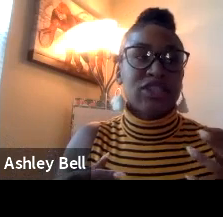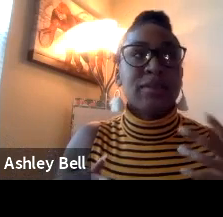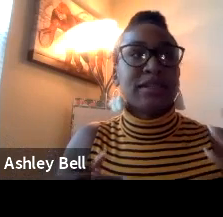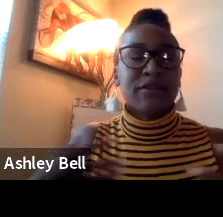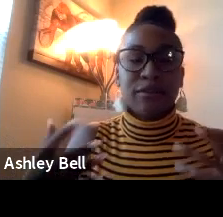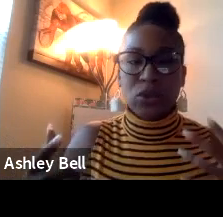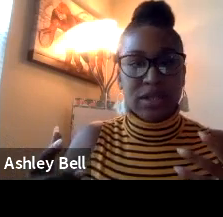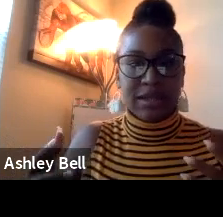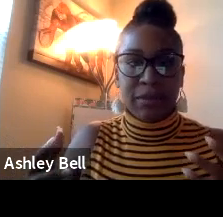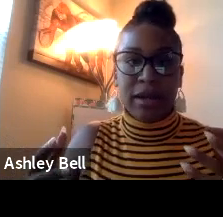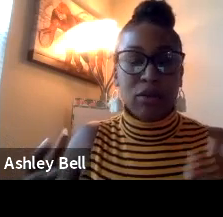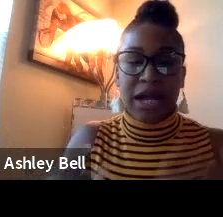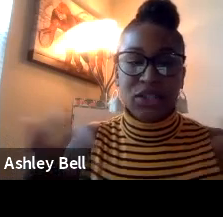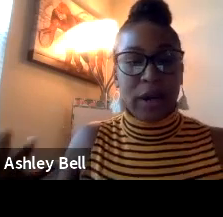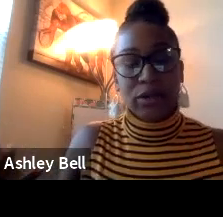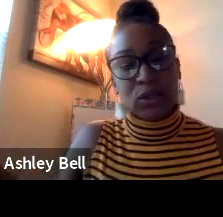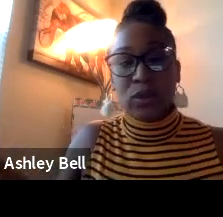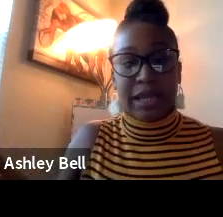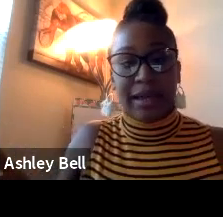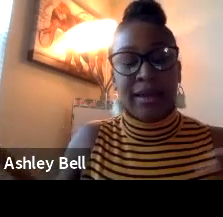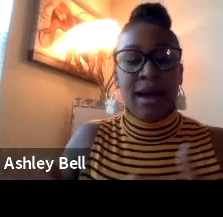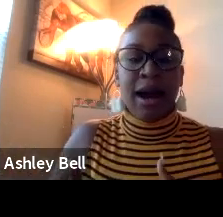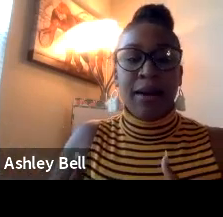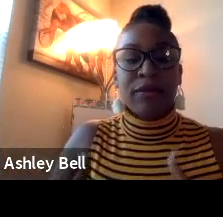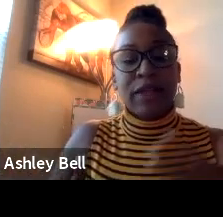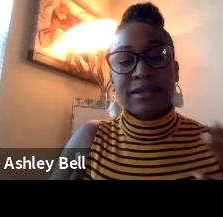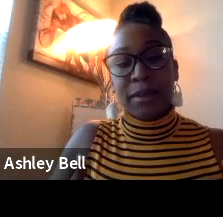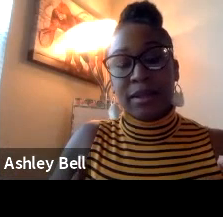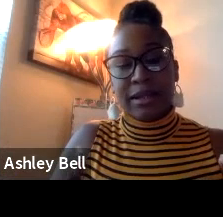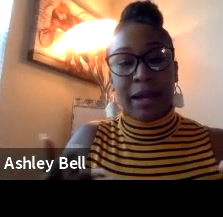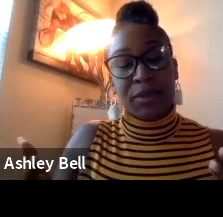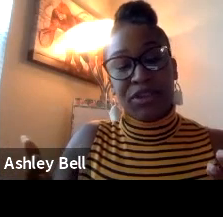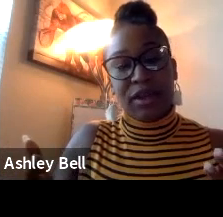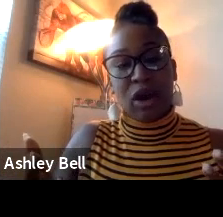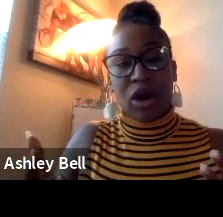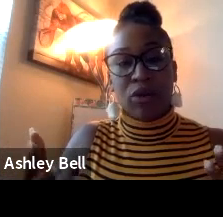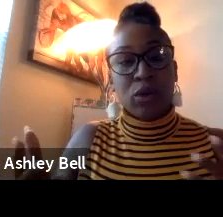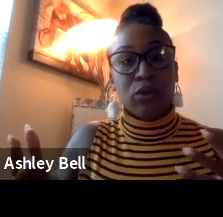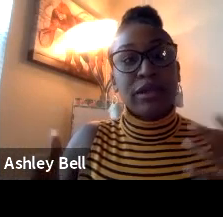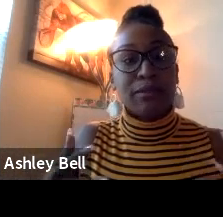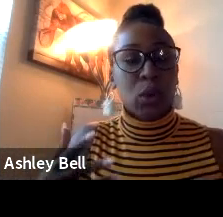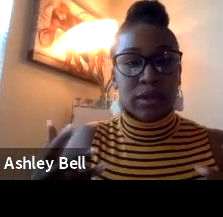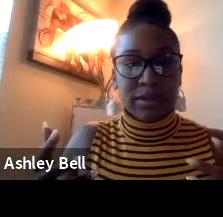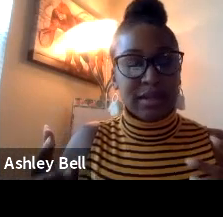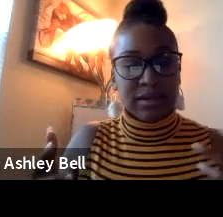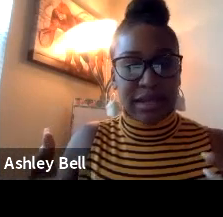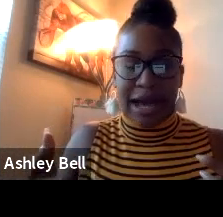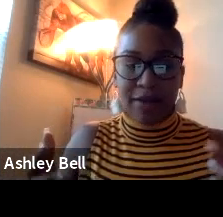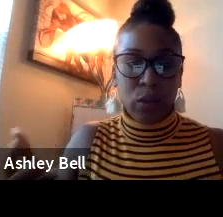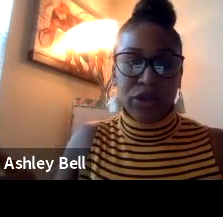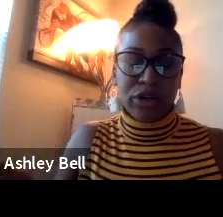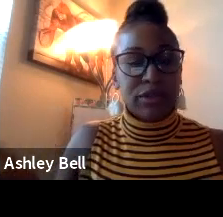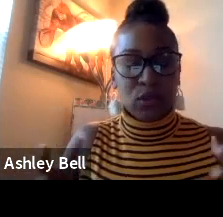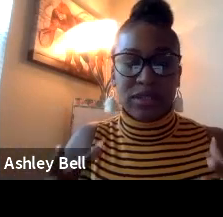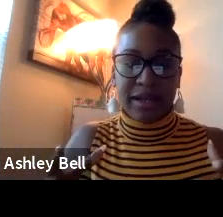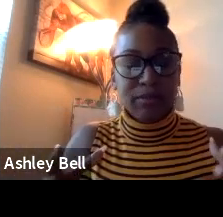to manage some of the different emotions that might arise throughout your school day. Flexibility and empathy are really important skills to have